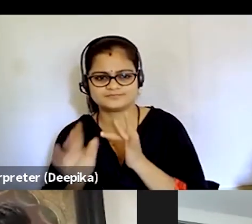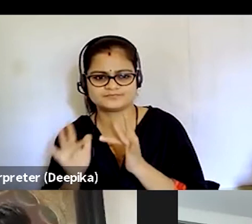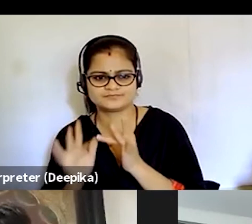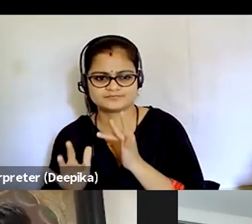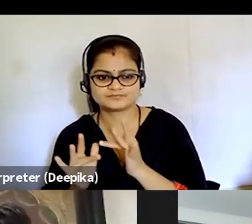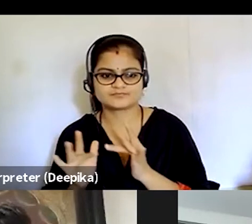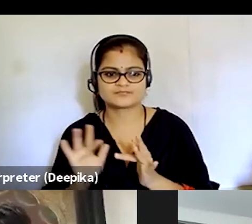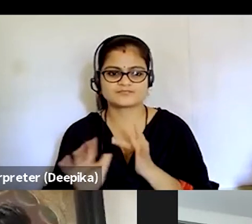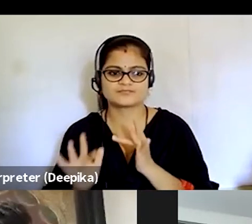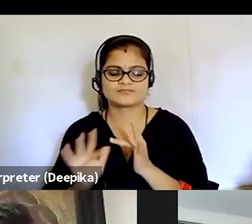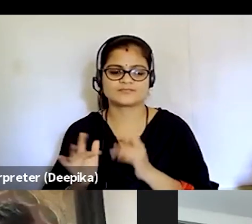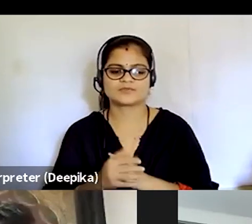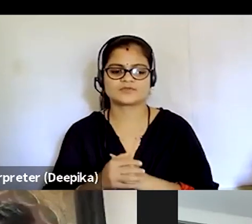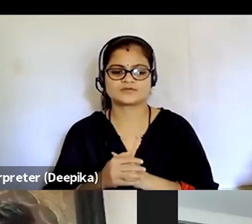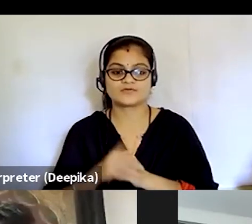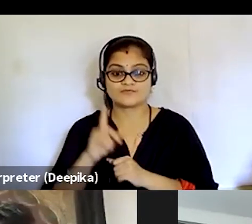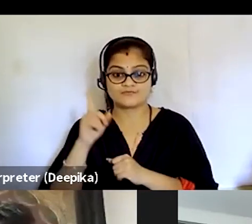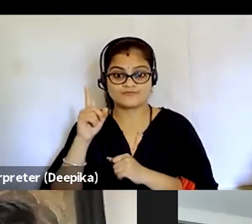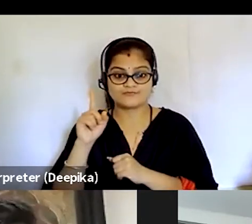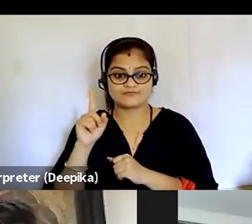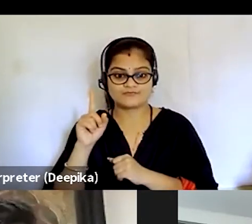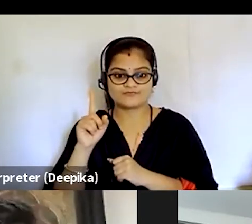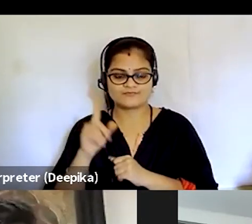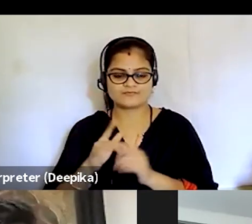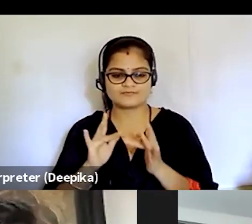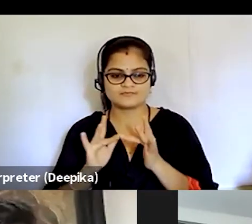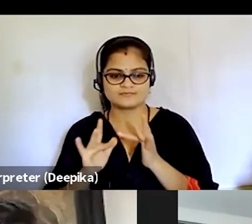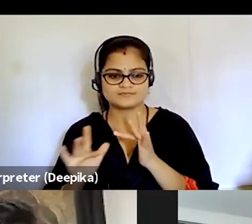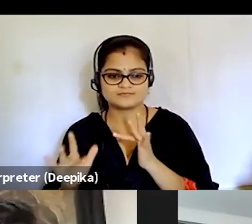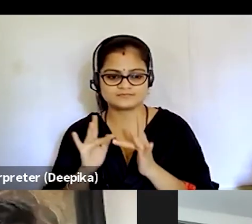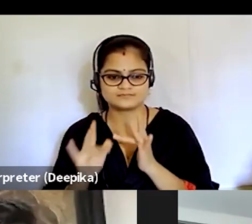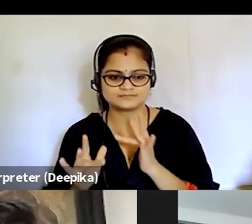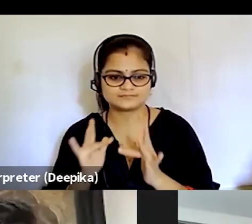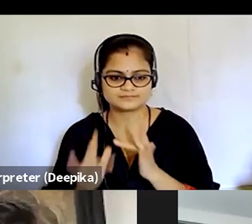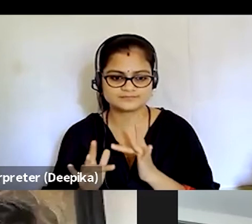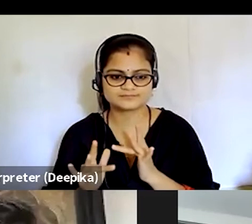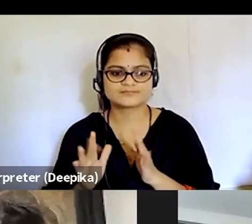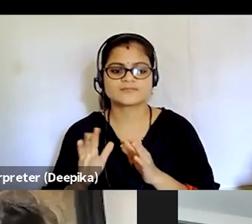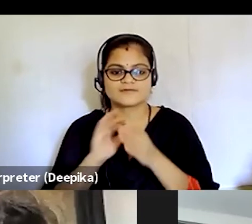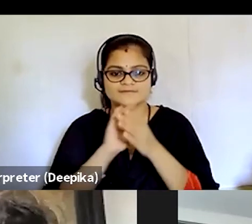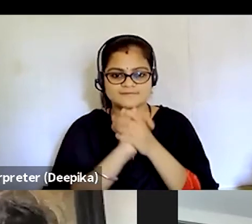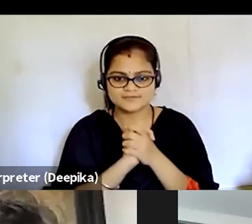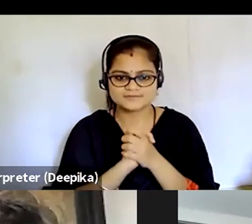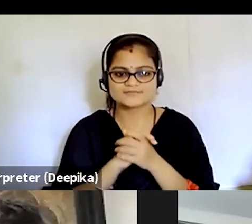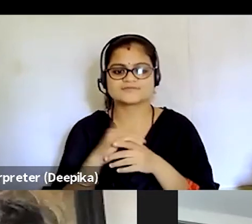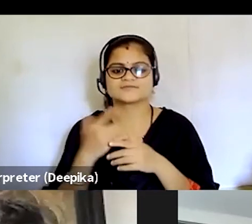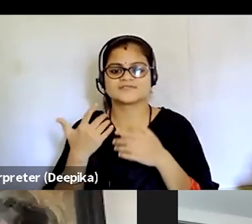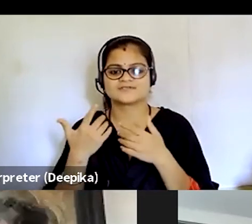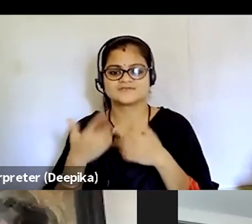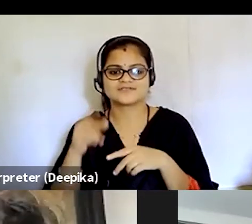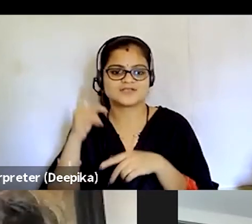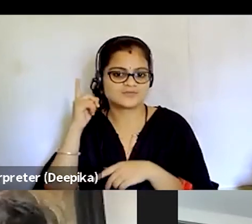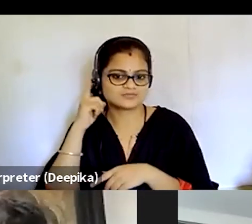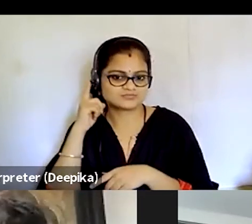At first, maybe first day, 10 friends of mine came online, and I was on a